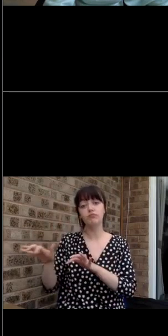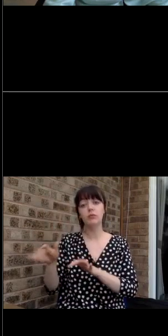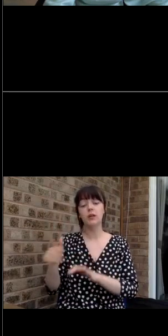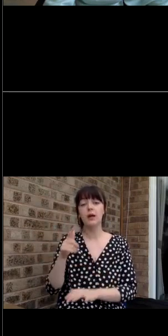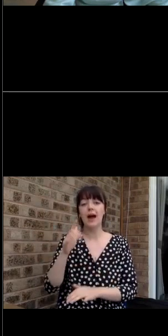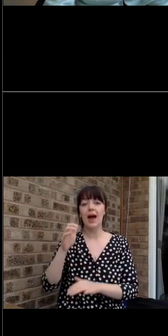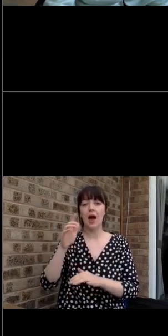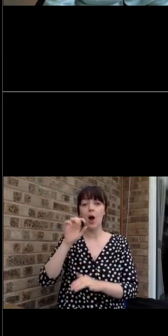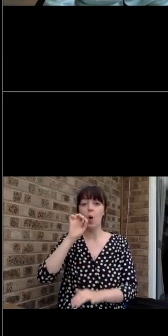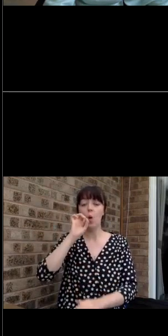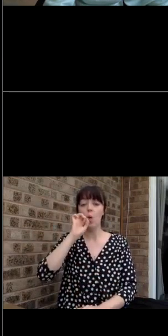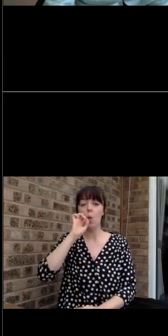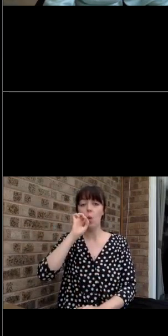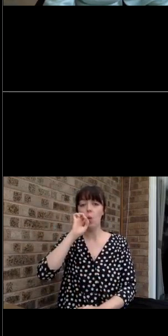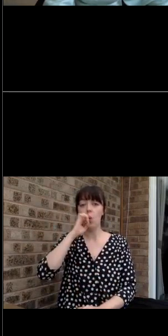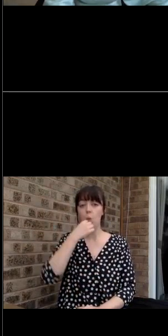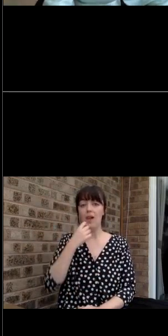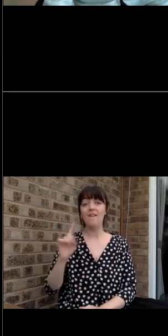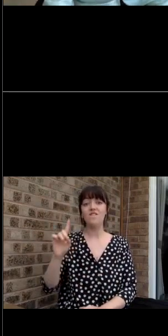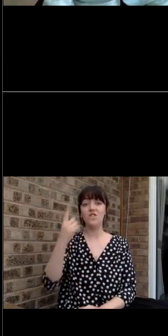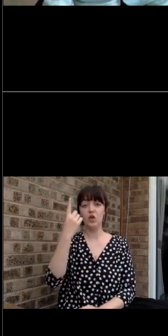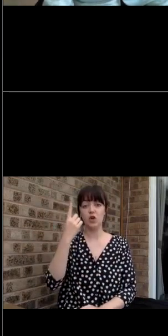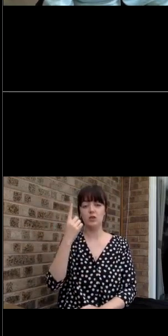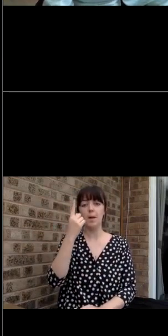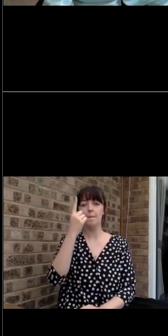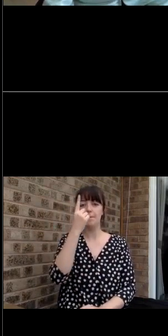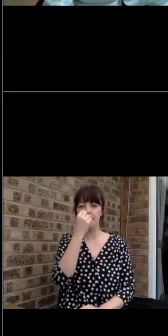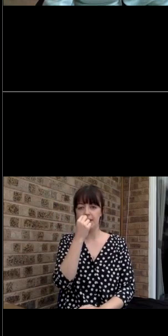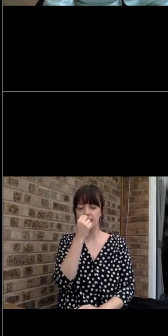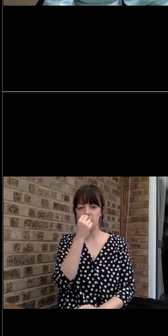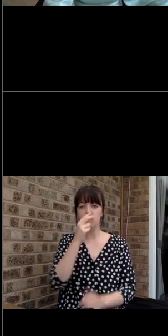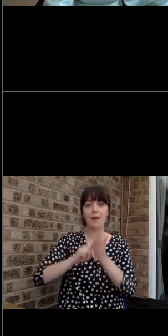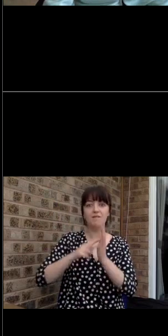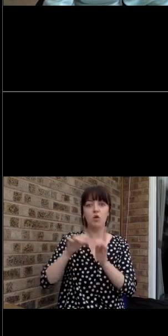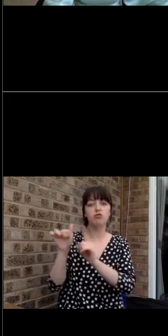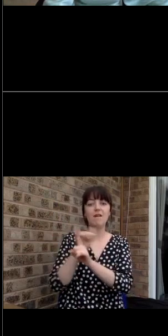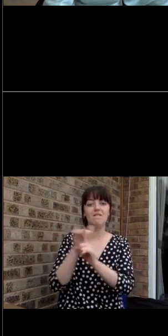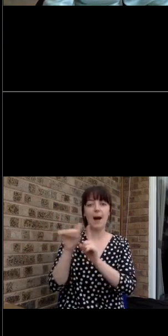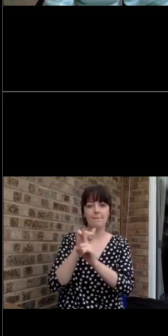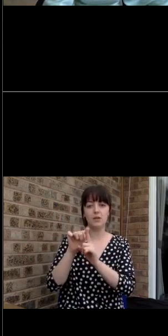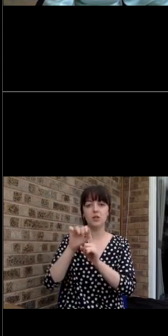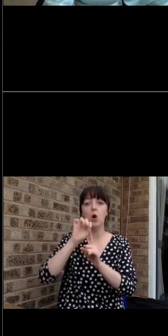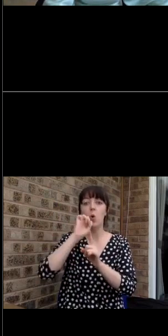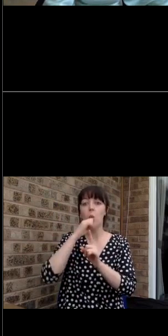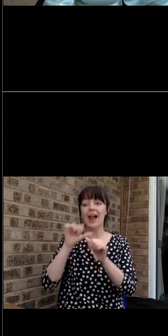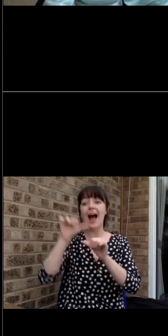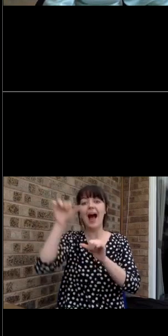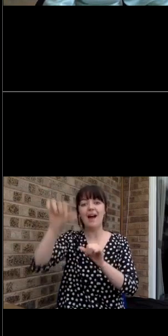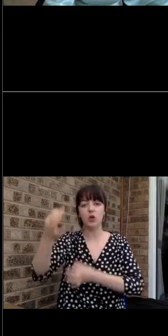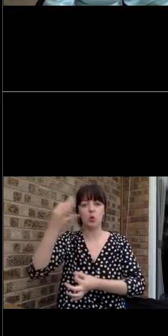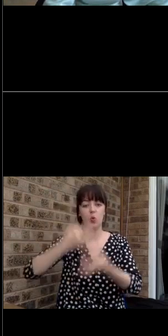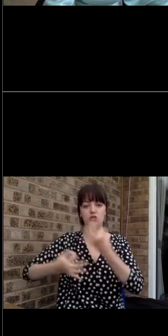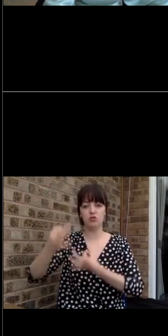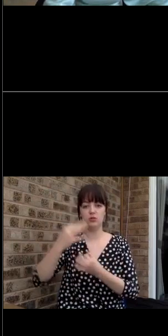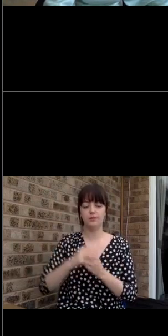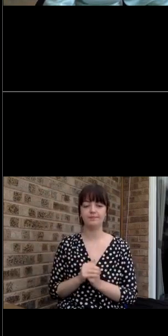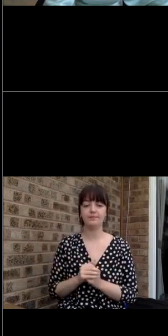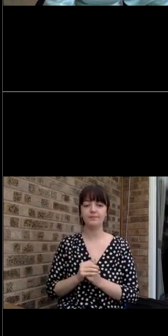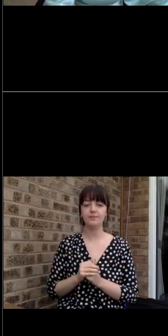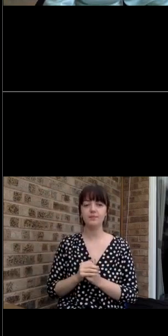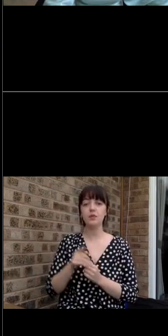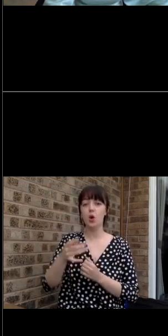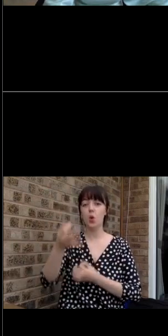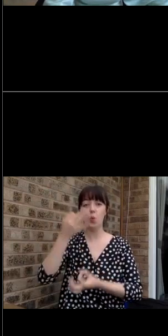questions after we run you through the proposed refinements. Your questions will only be visible to you and the project team here on the